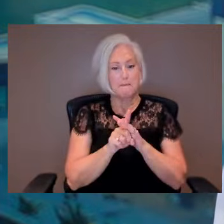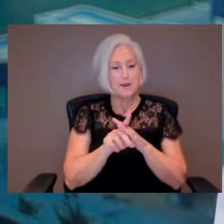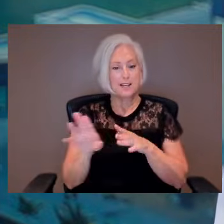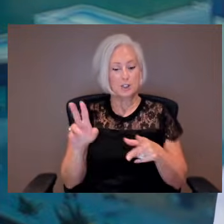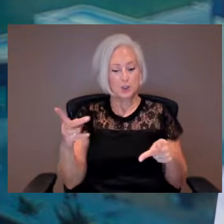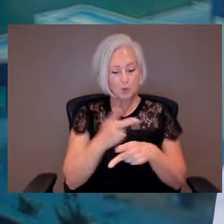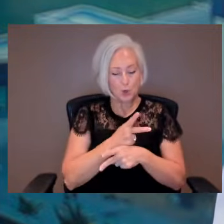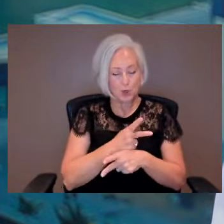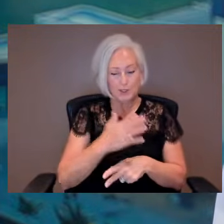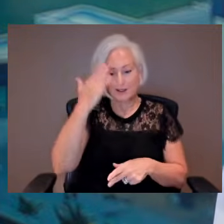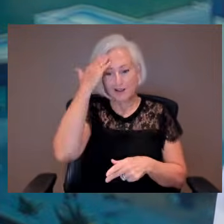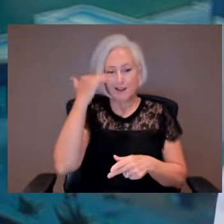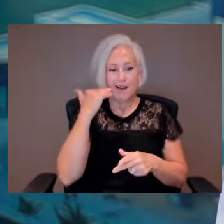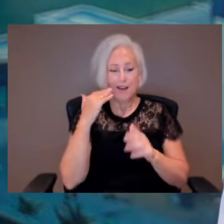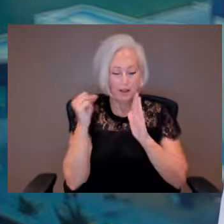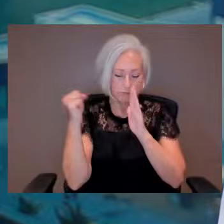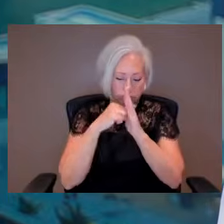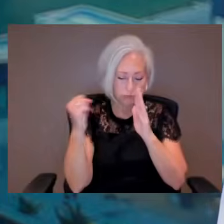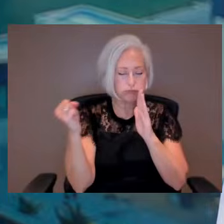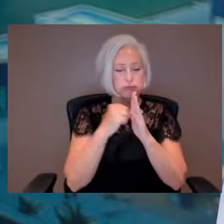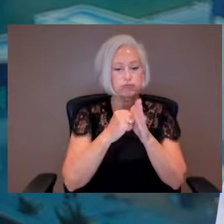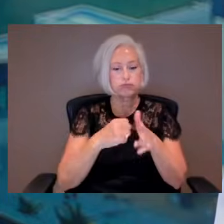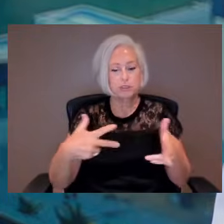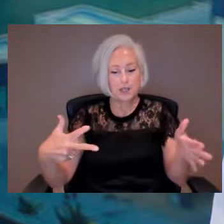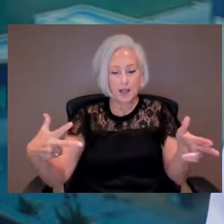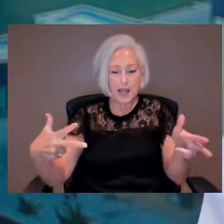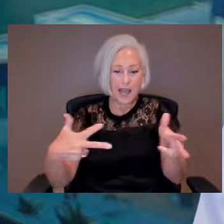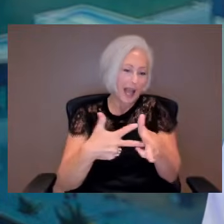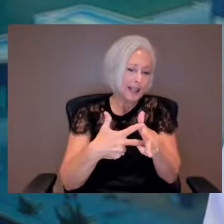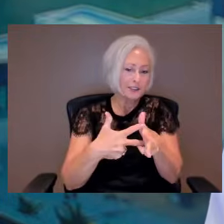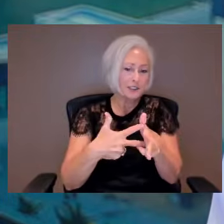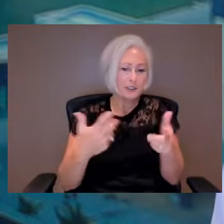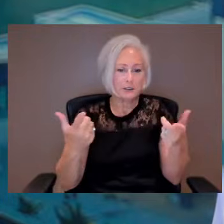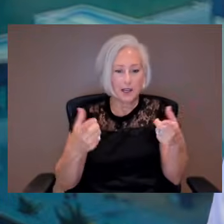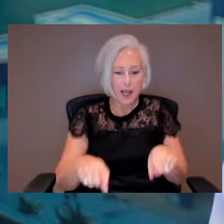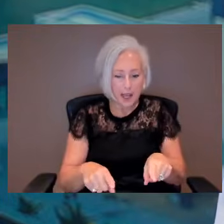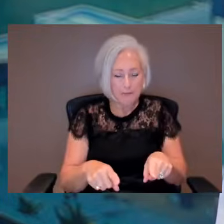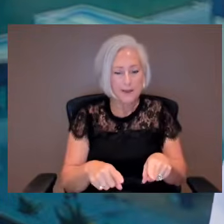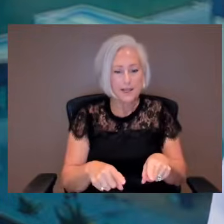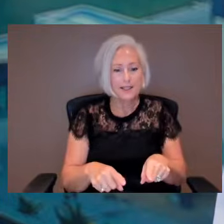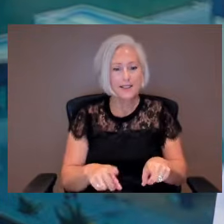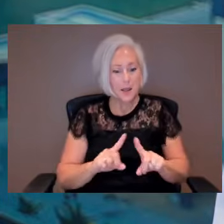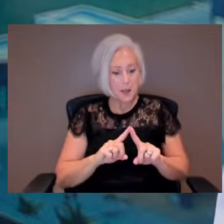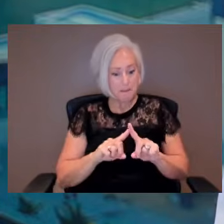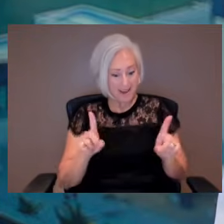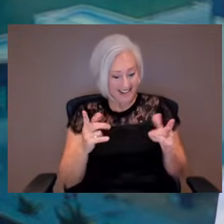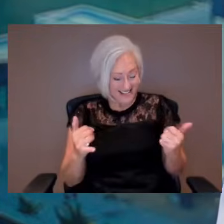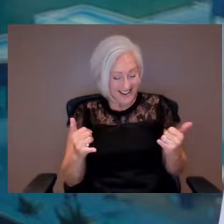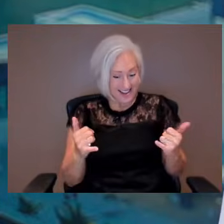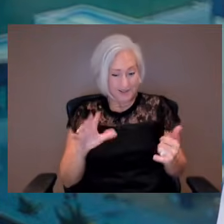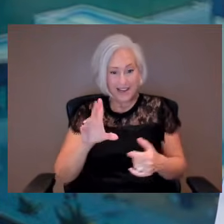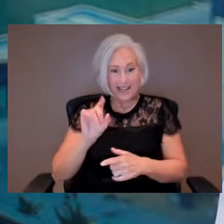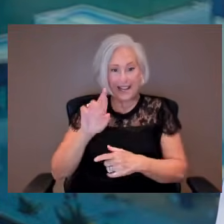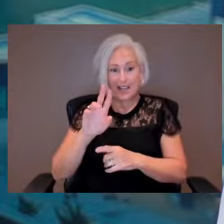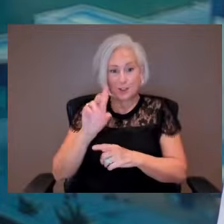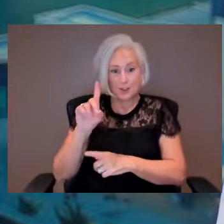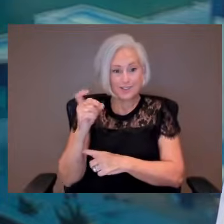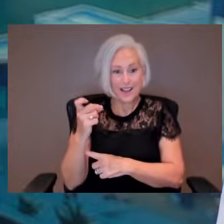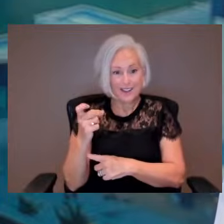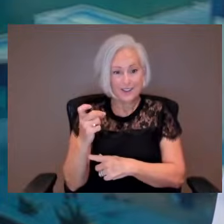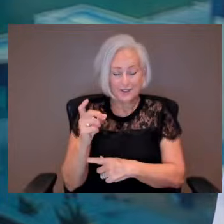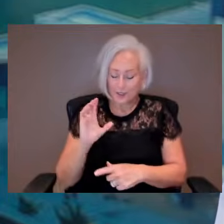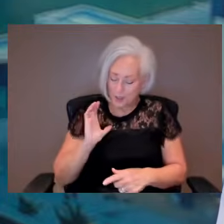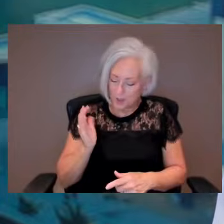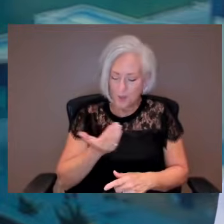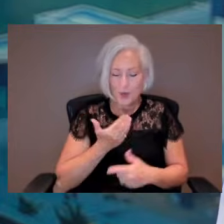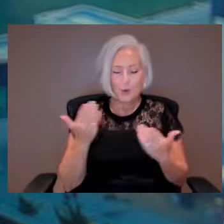was really, had a new stage 4 cancer diagnosis. We are here to scoop up anybody in those circumstances, get our arms around them,